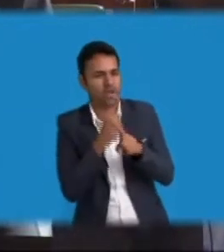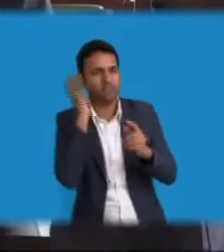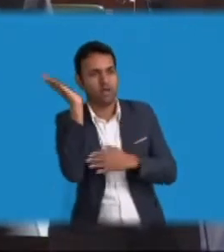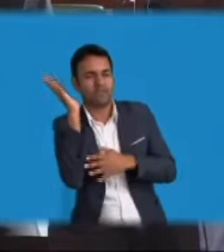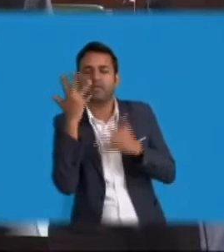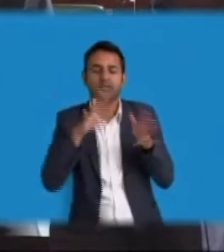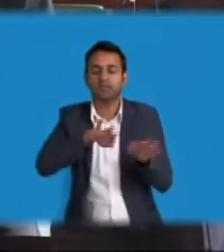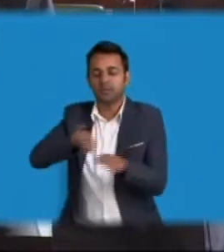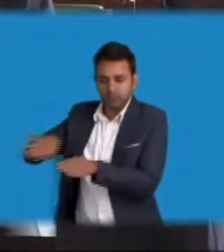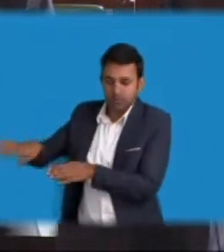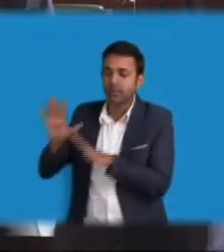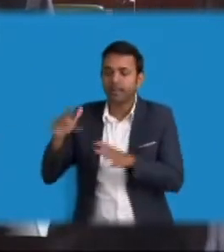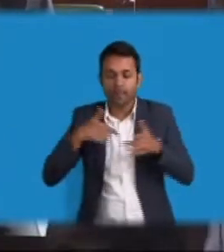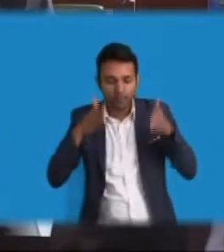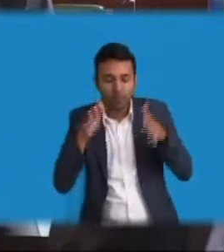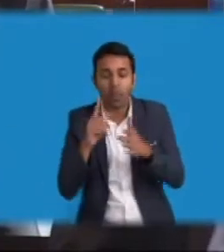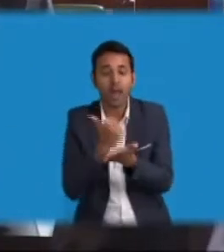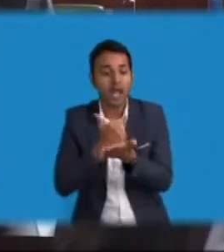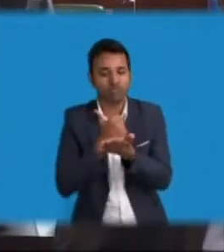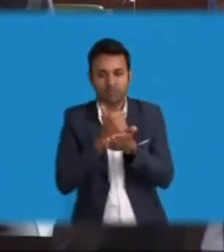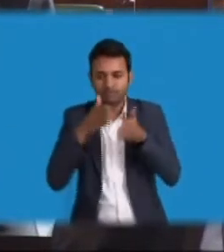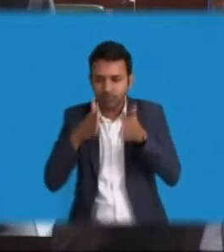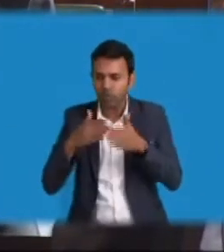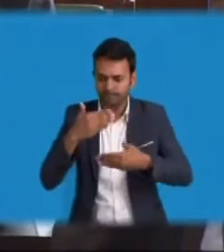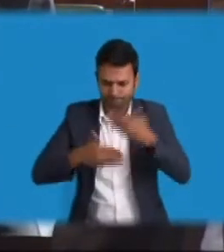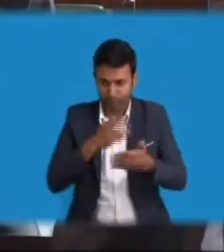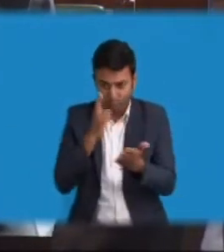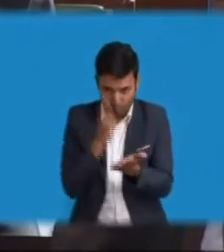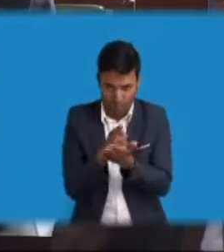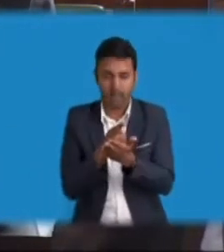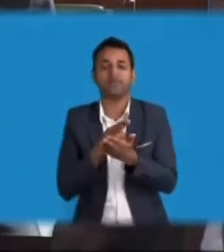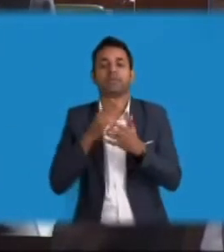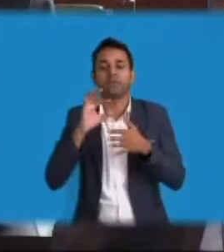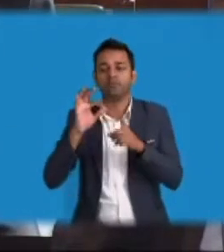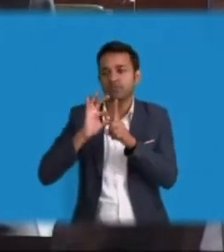and streamlining of process on the ground within a very limited period.